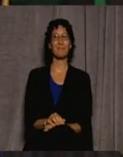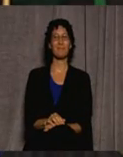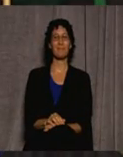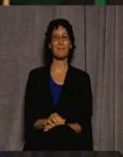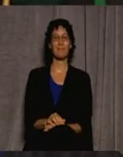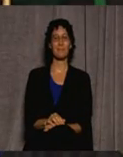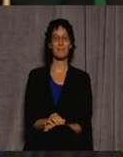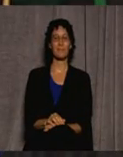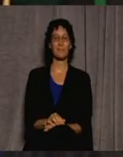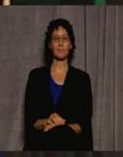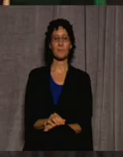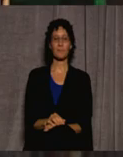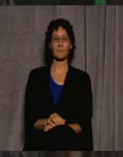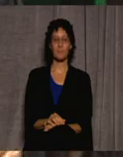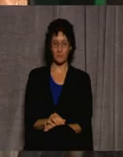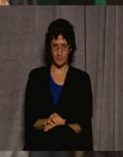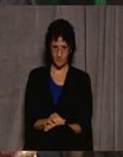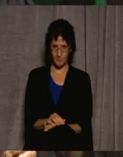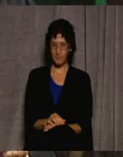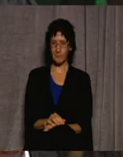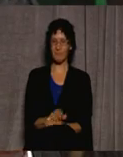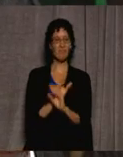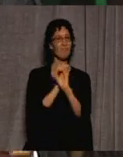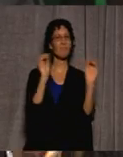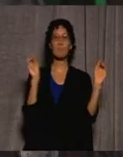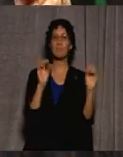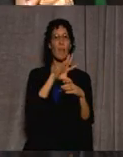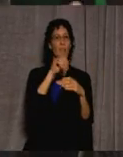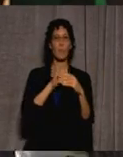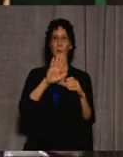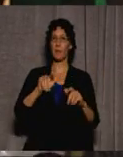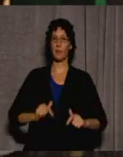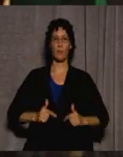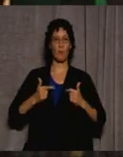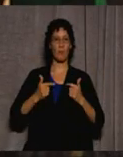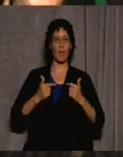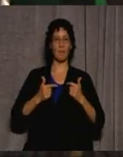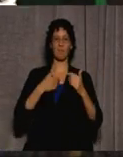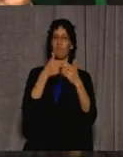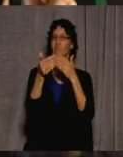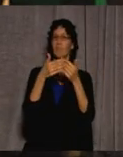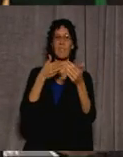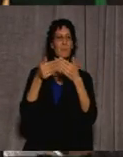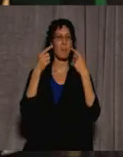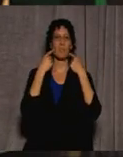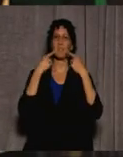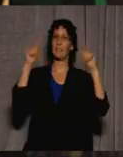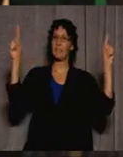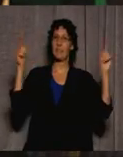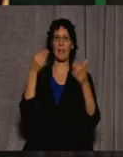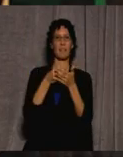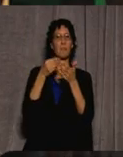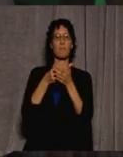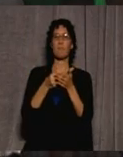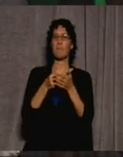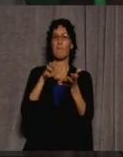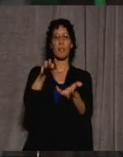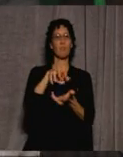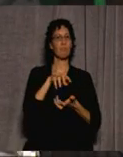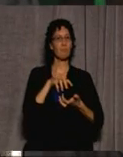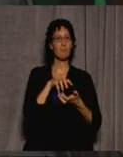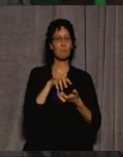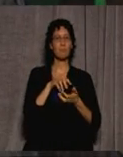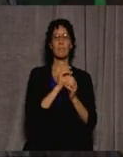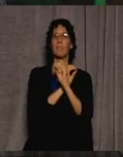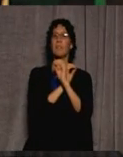Nothing. Nothing in life. No success, no monetary reward.